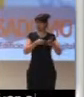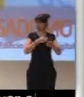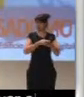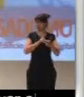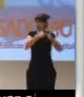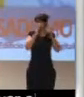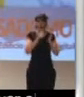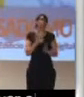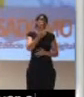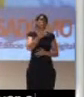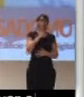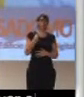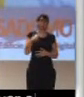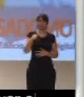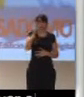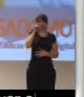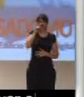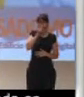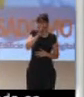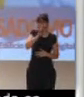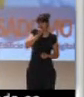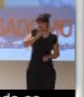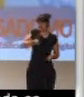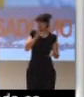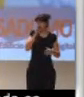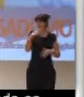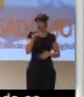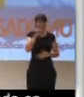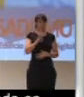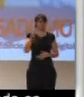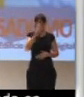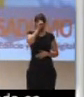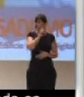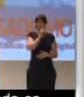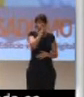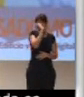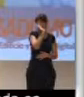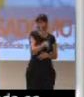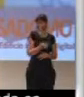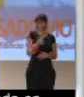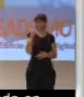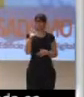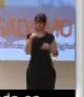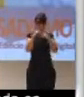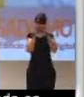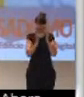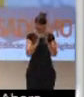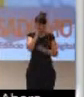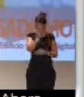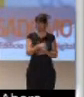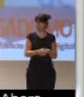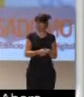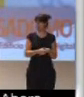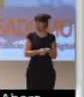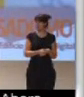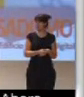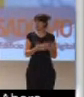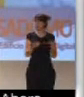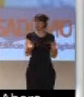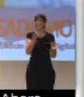This home is in Alicante, as I said. So you're seeing live images with this home.